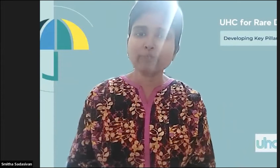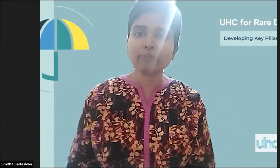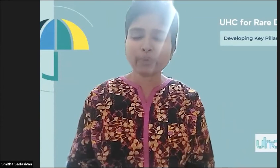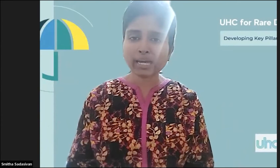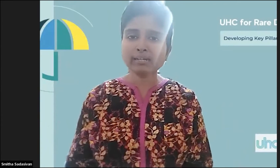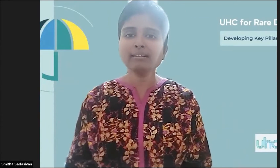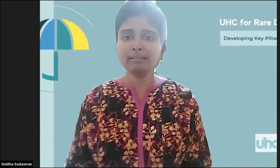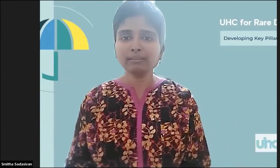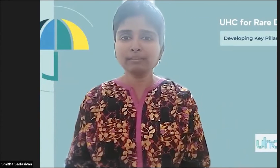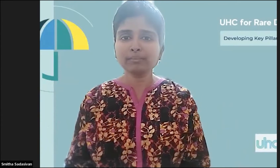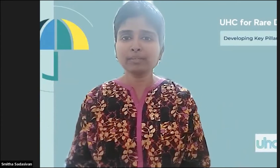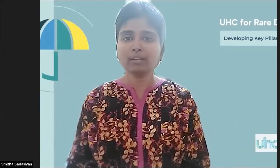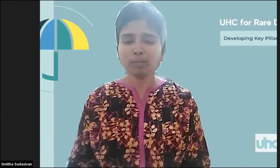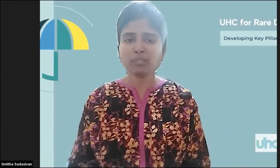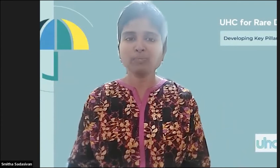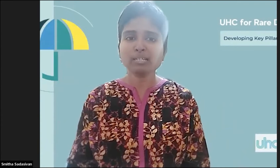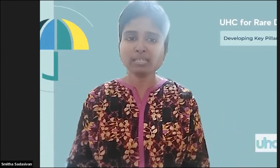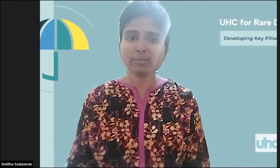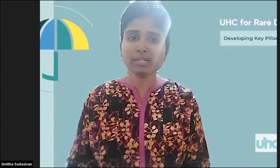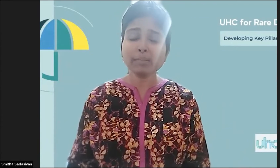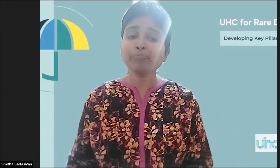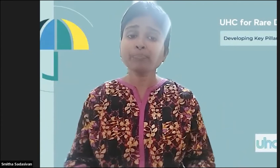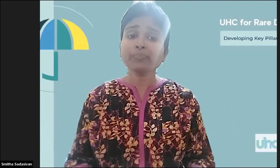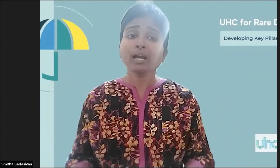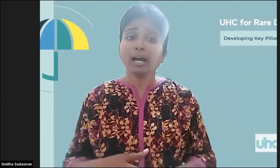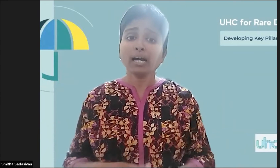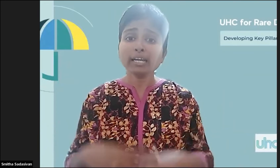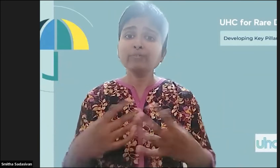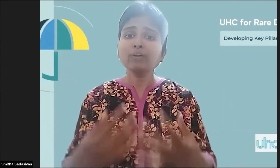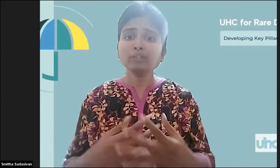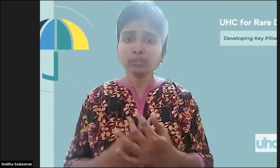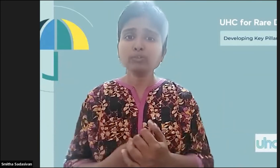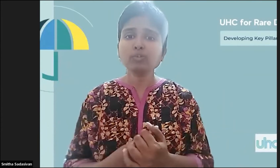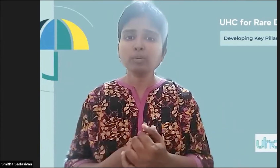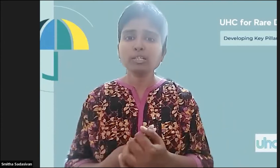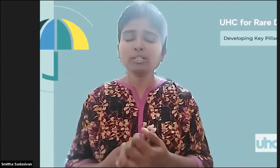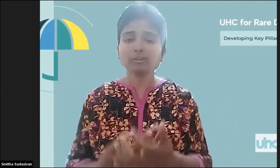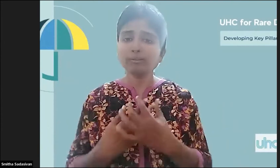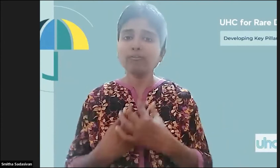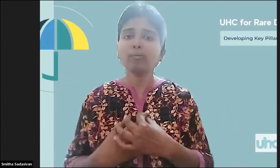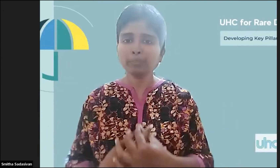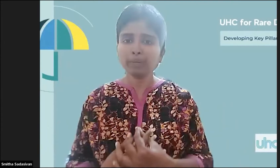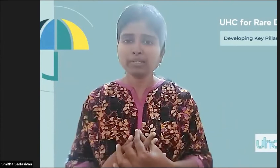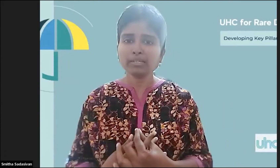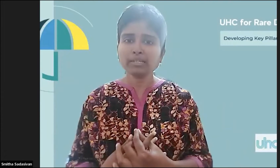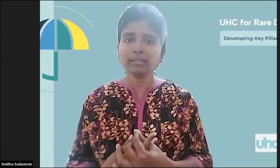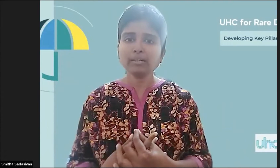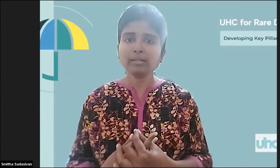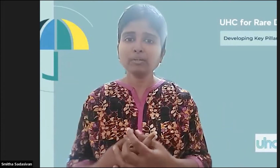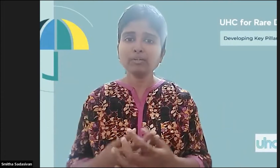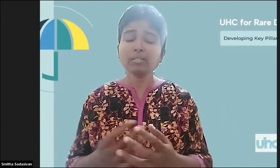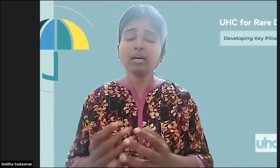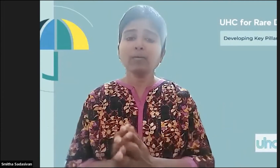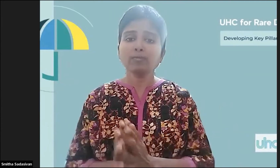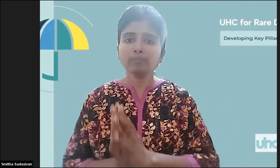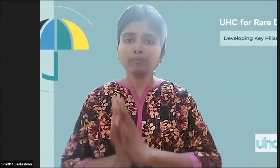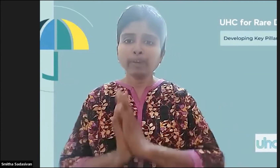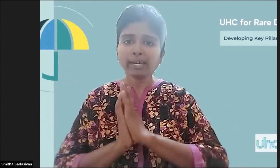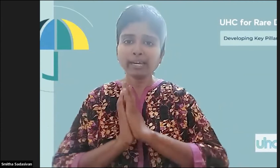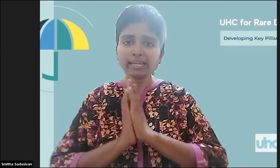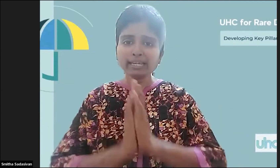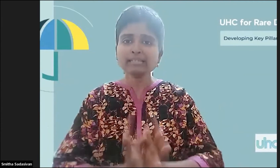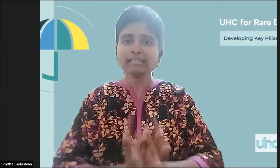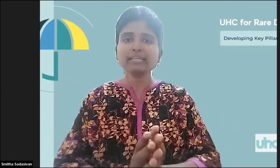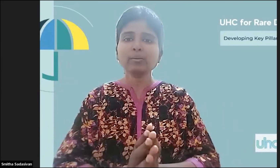myself and a person with disability, it works out so much for me personally, because where